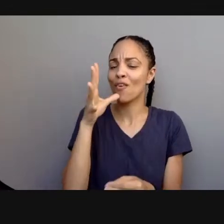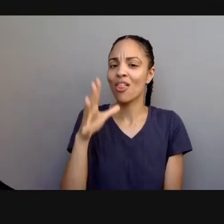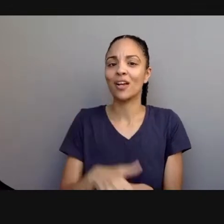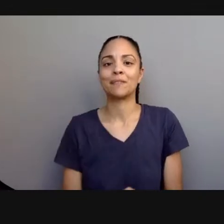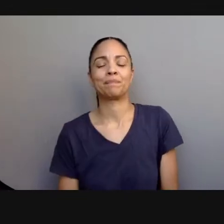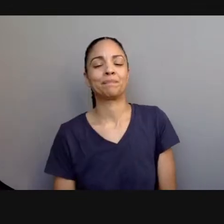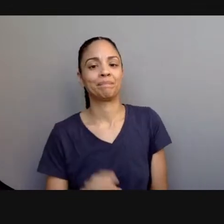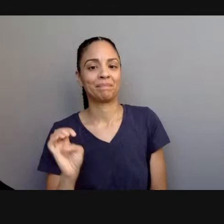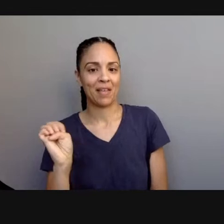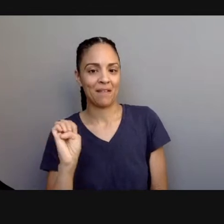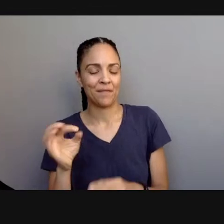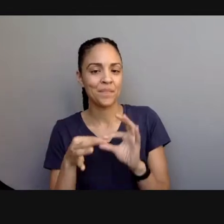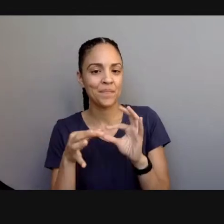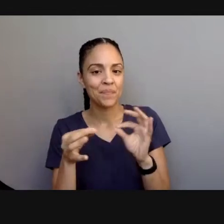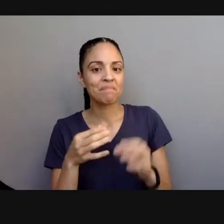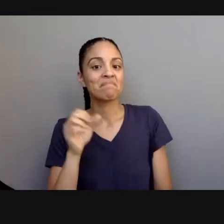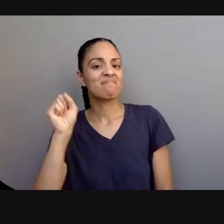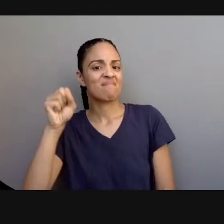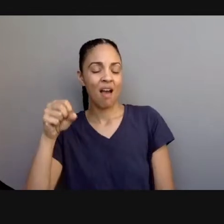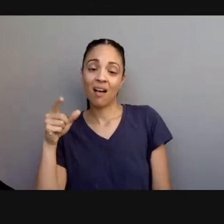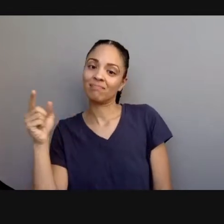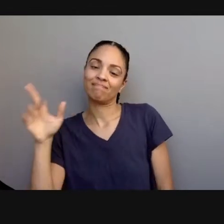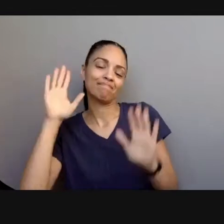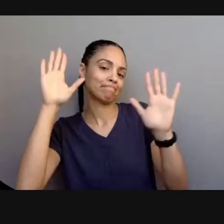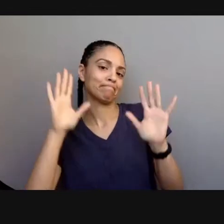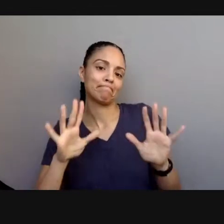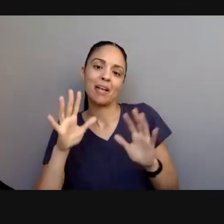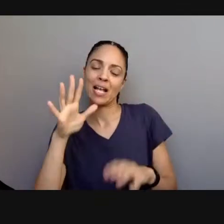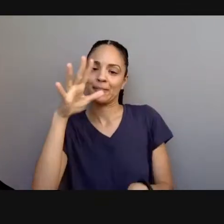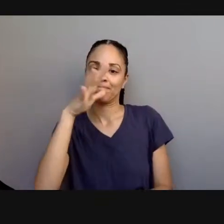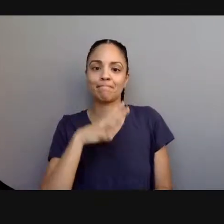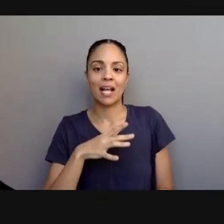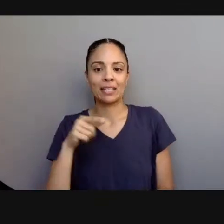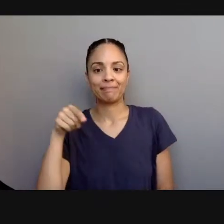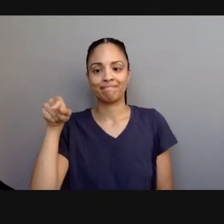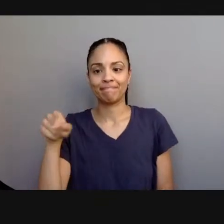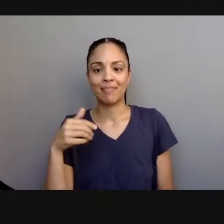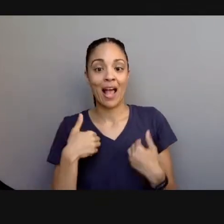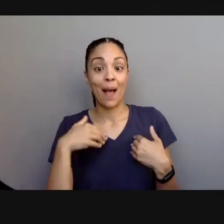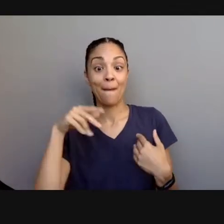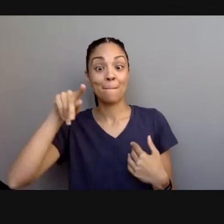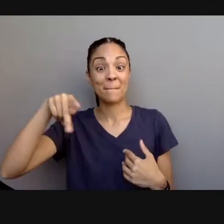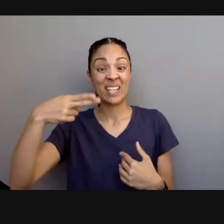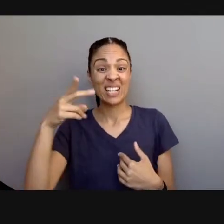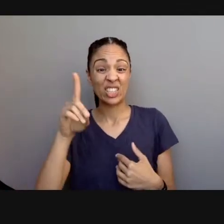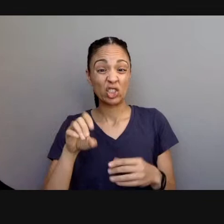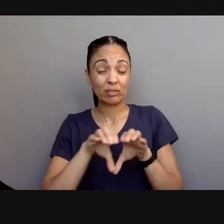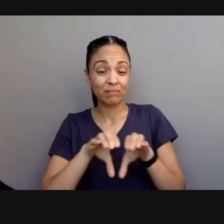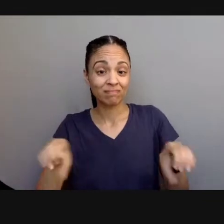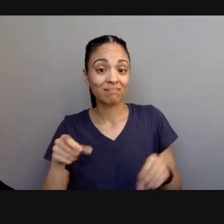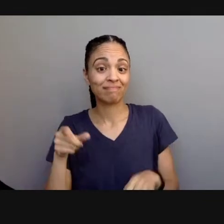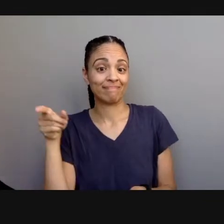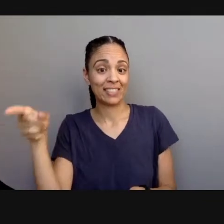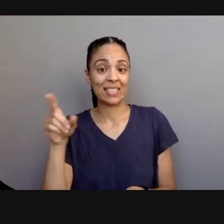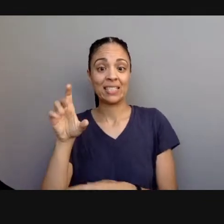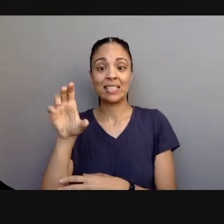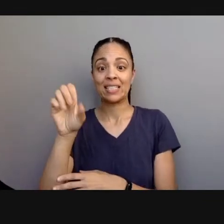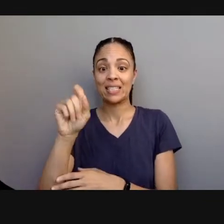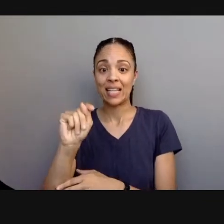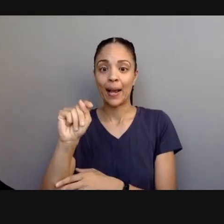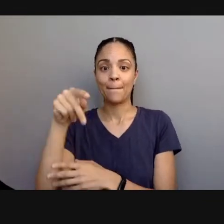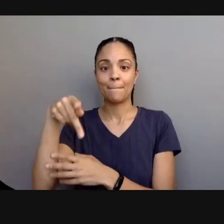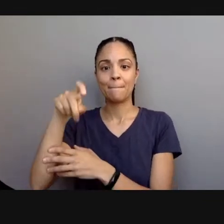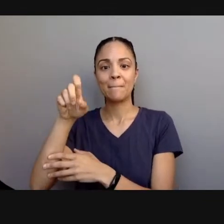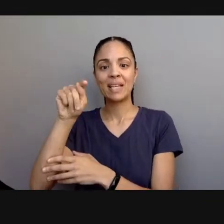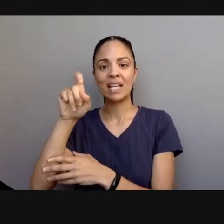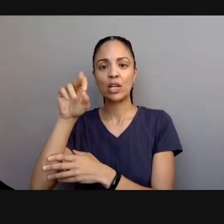doctor, PhD, third PhD now, pastor down in St. Petersburg, Florida. He's been there for 28 years